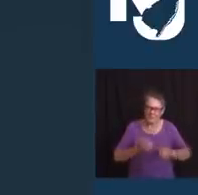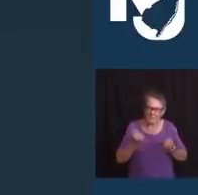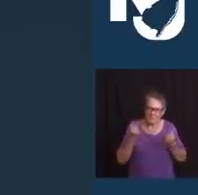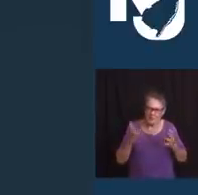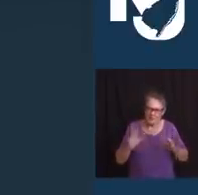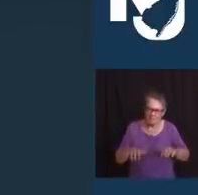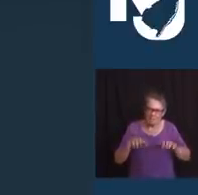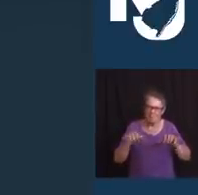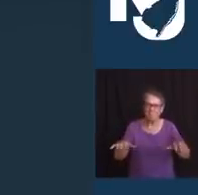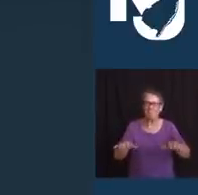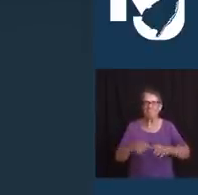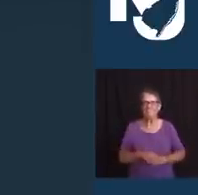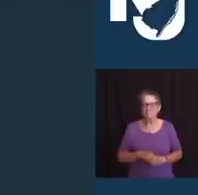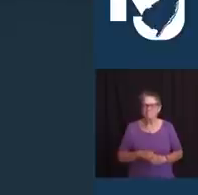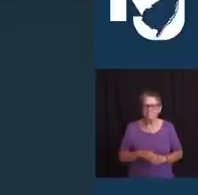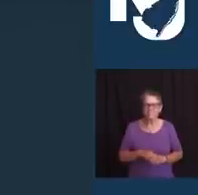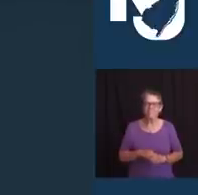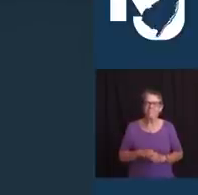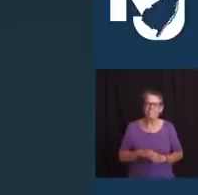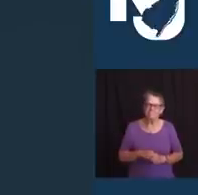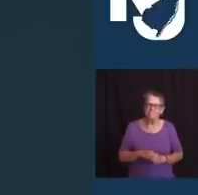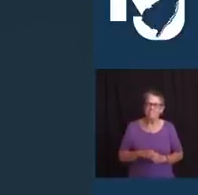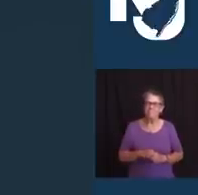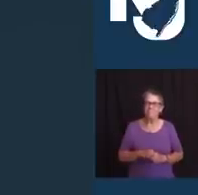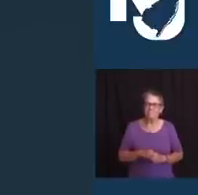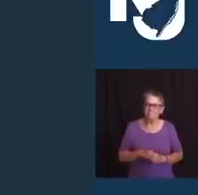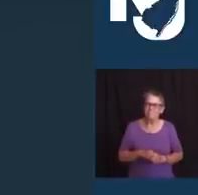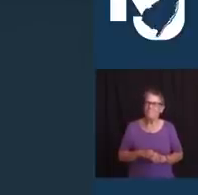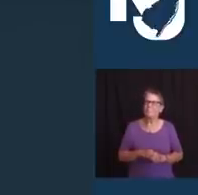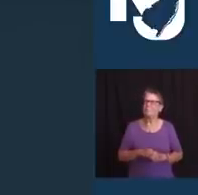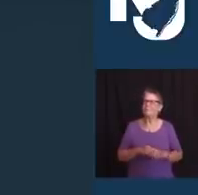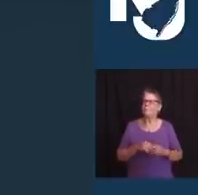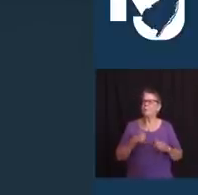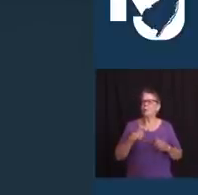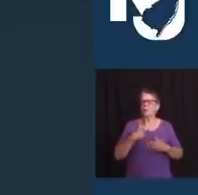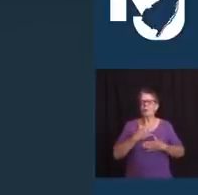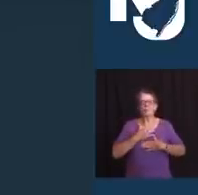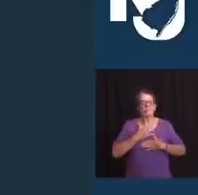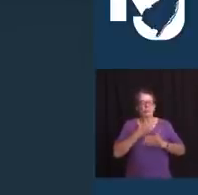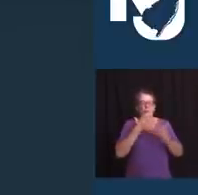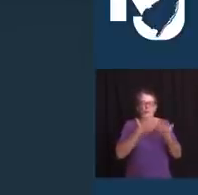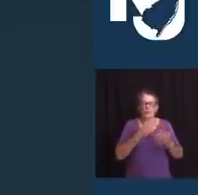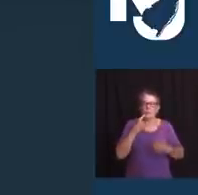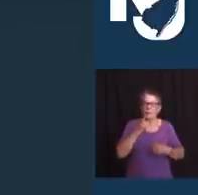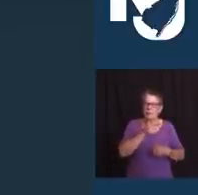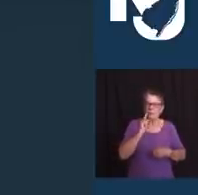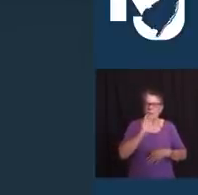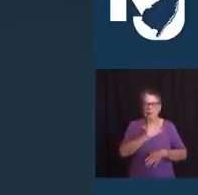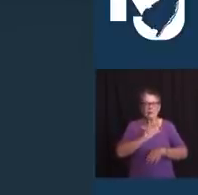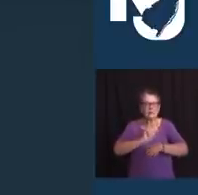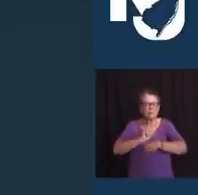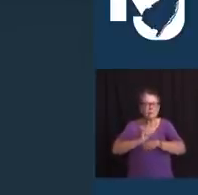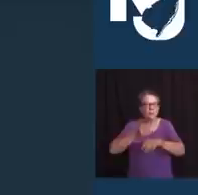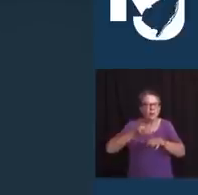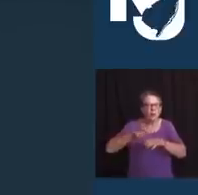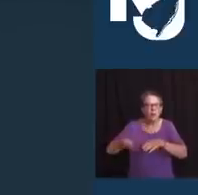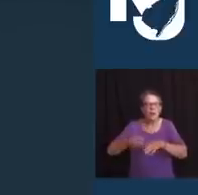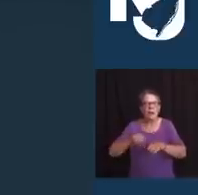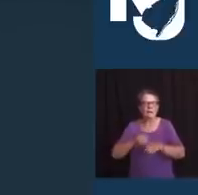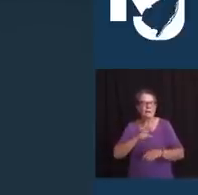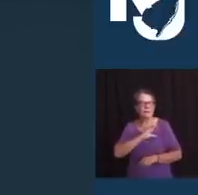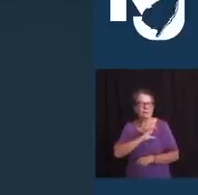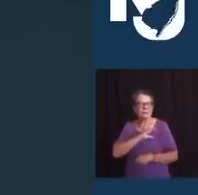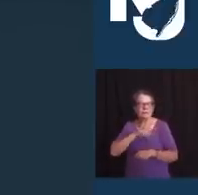Rose. Excuse me. We are grateful to Tom for a career spent in the service of his community. He lived